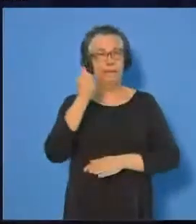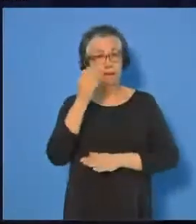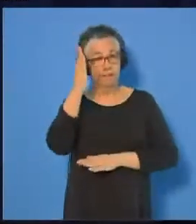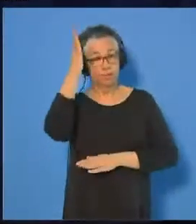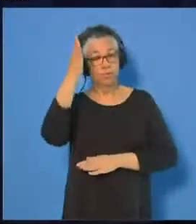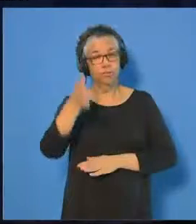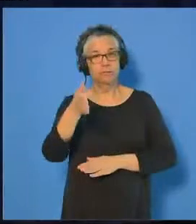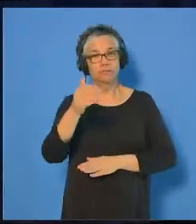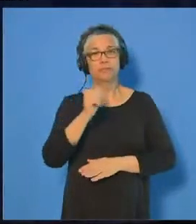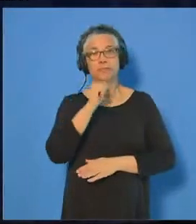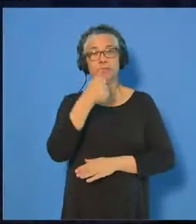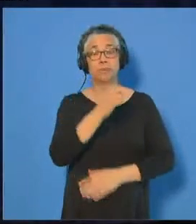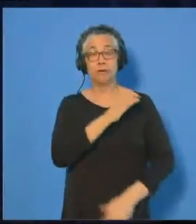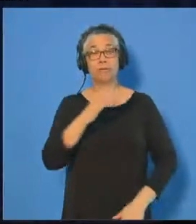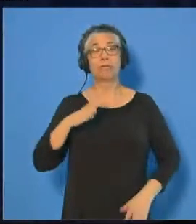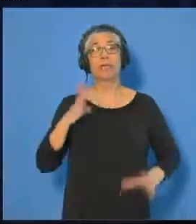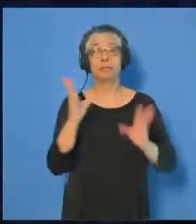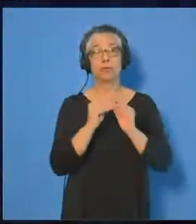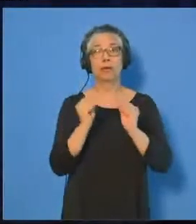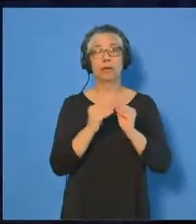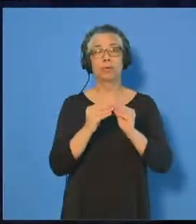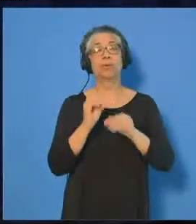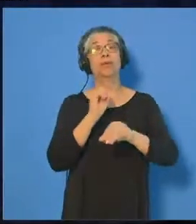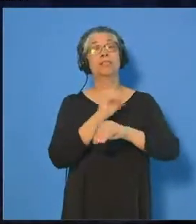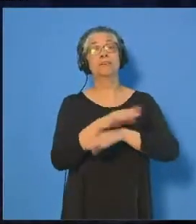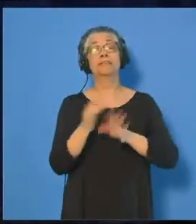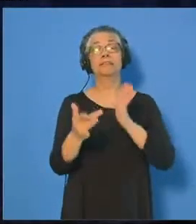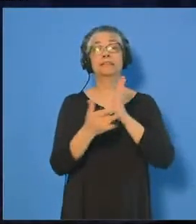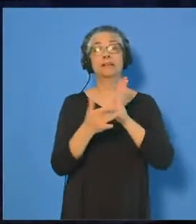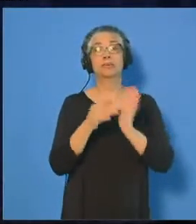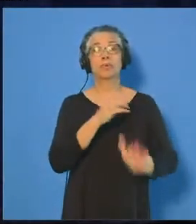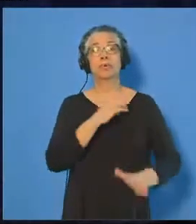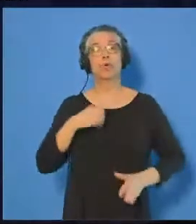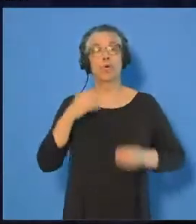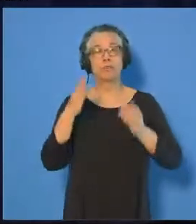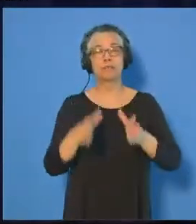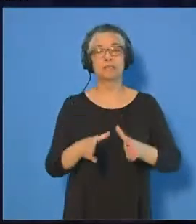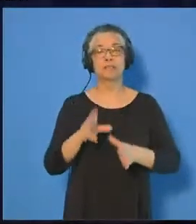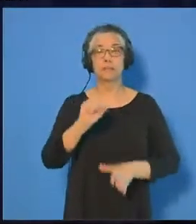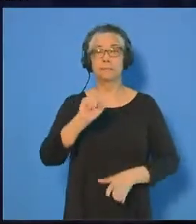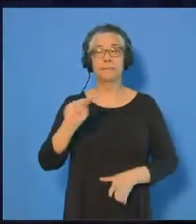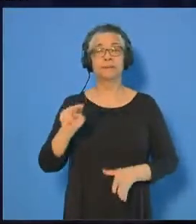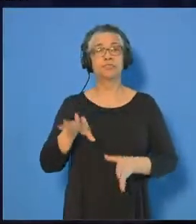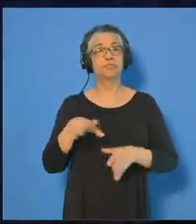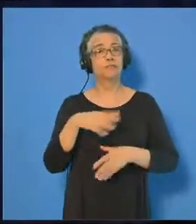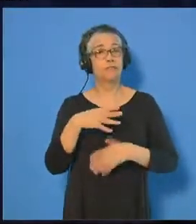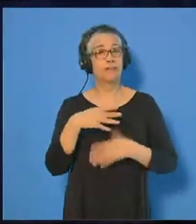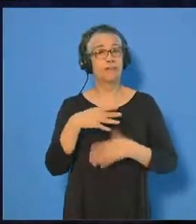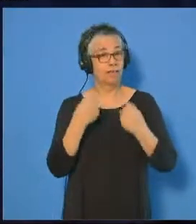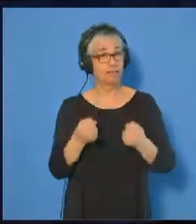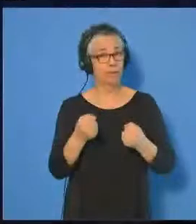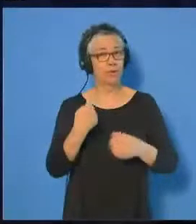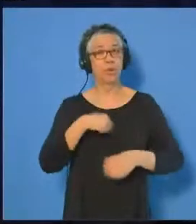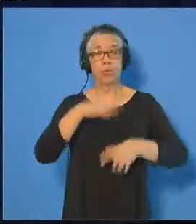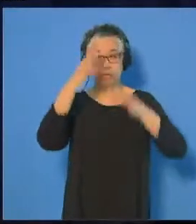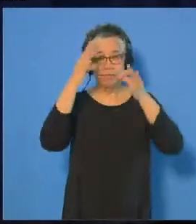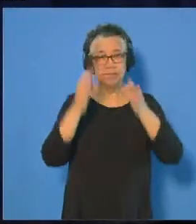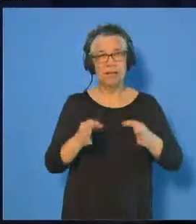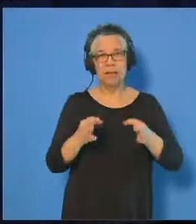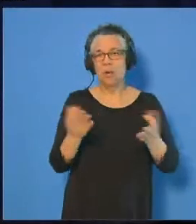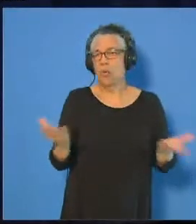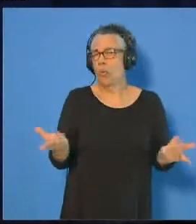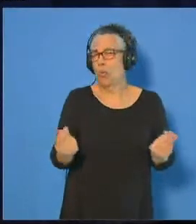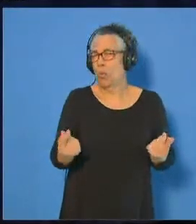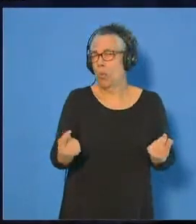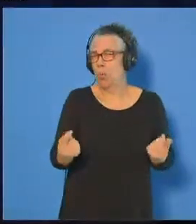Tomorrow, the Cabinet will meet, and with the advice of technical officers of the Ministry of Health, we will determine the next steps